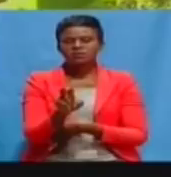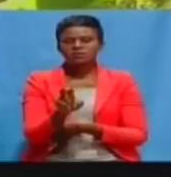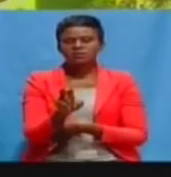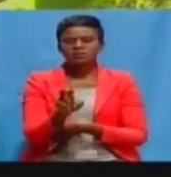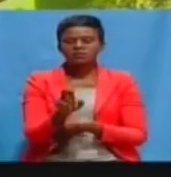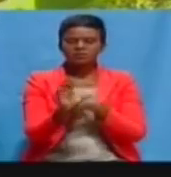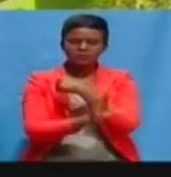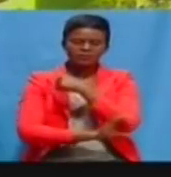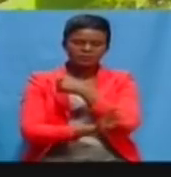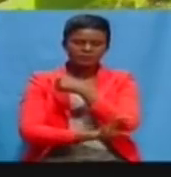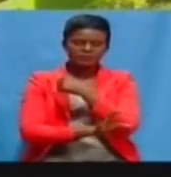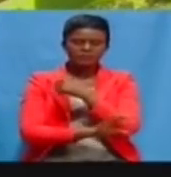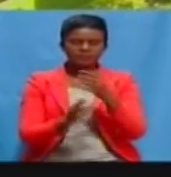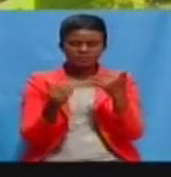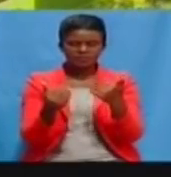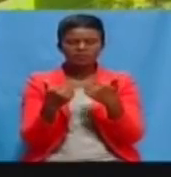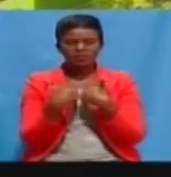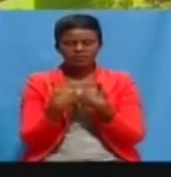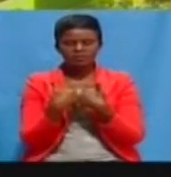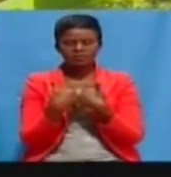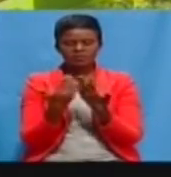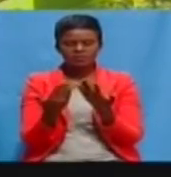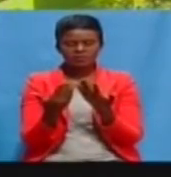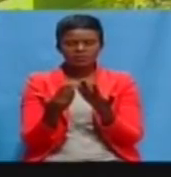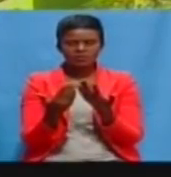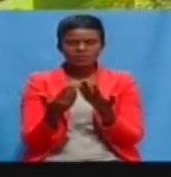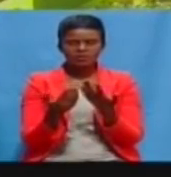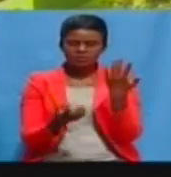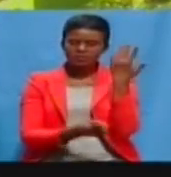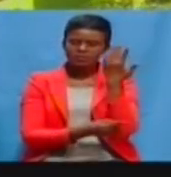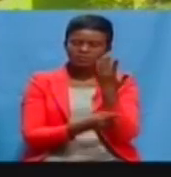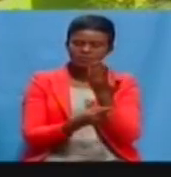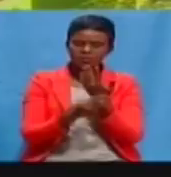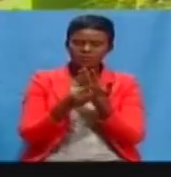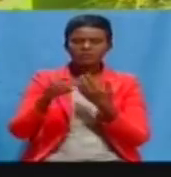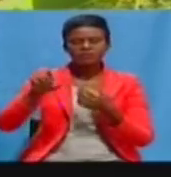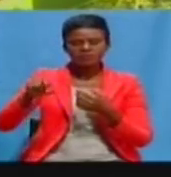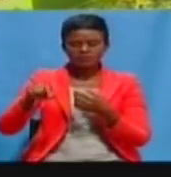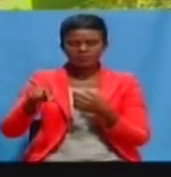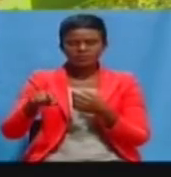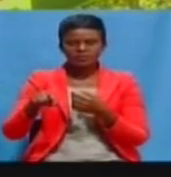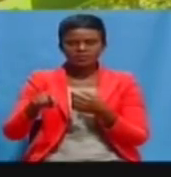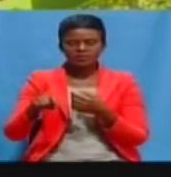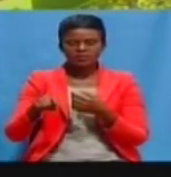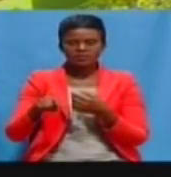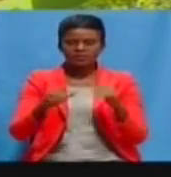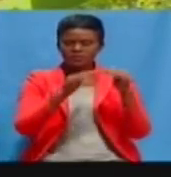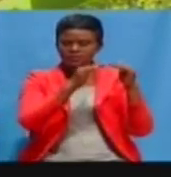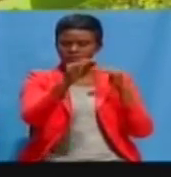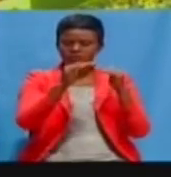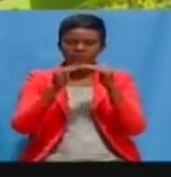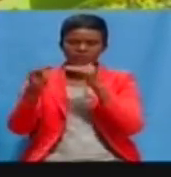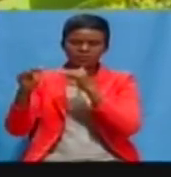Consequently, the country increasingly has the money to address its own development needs, and aid levels are